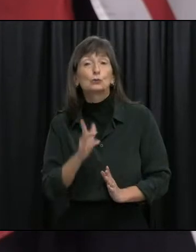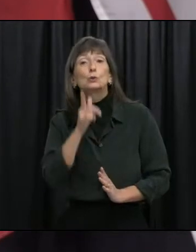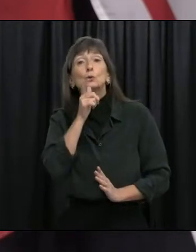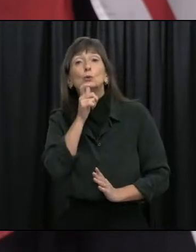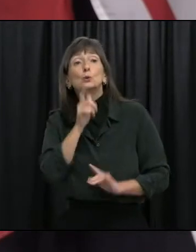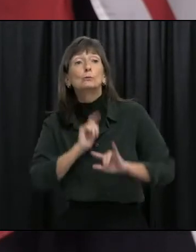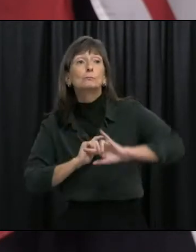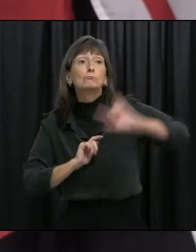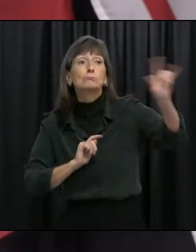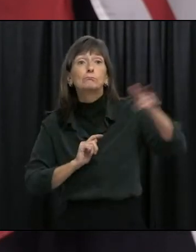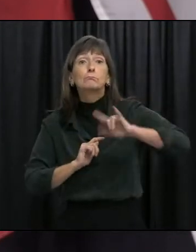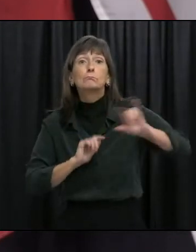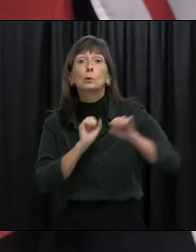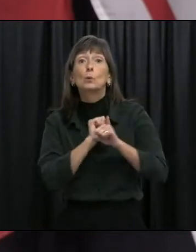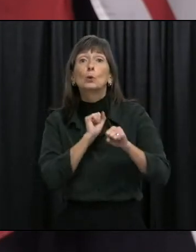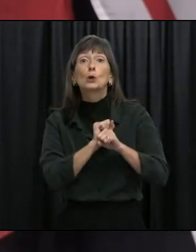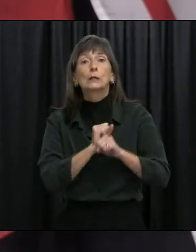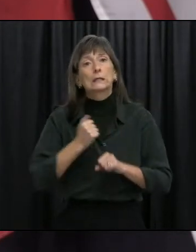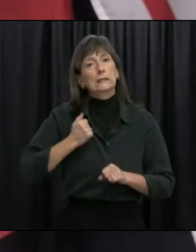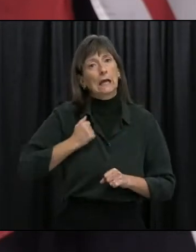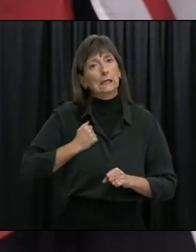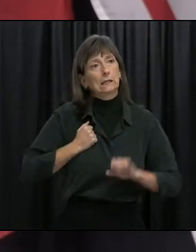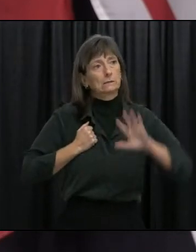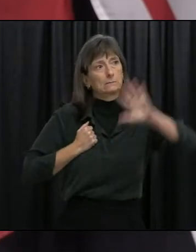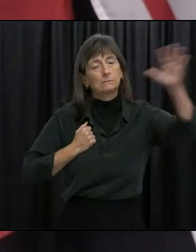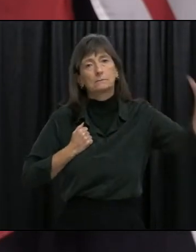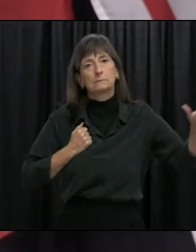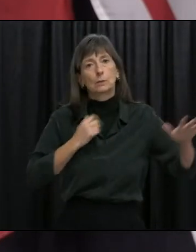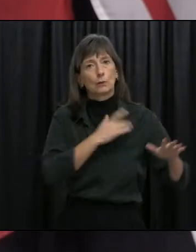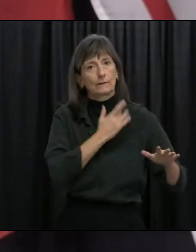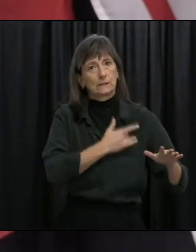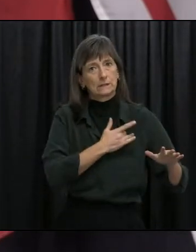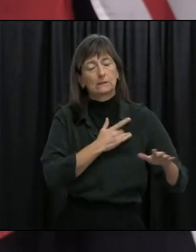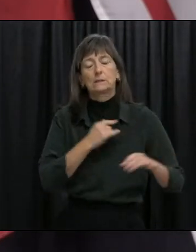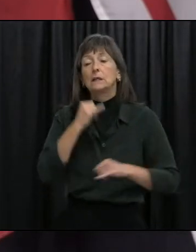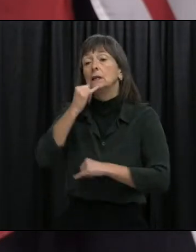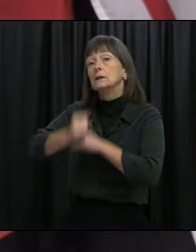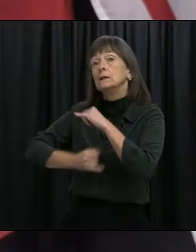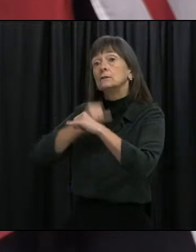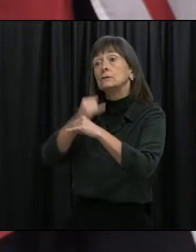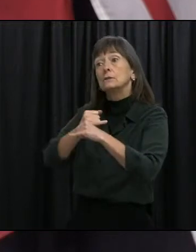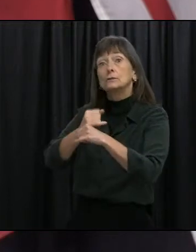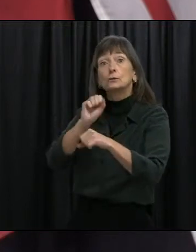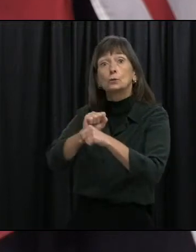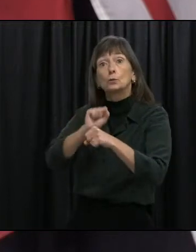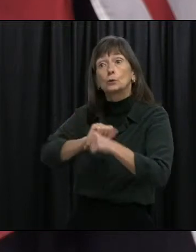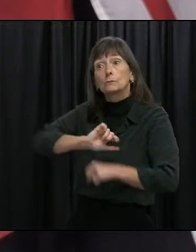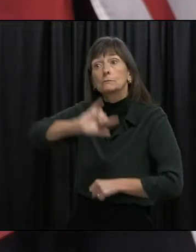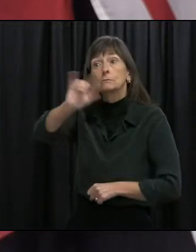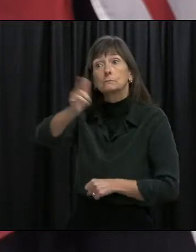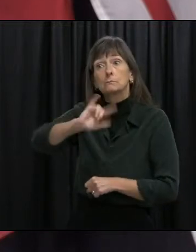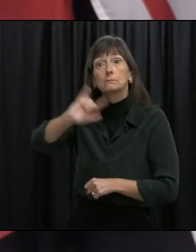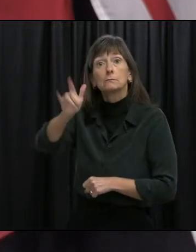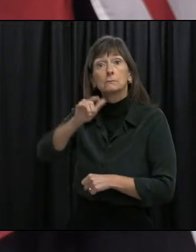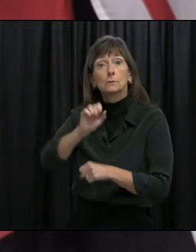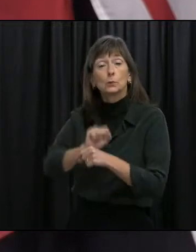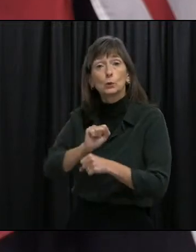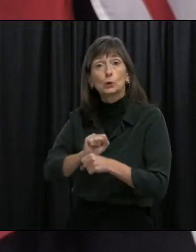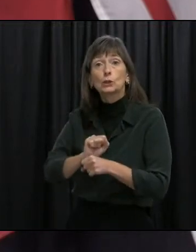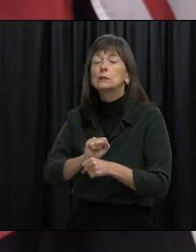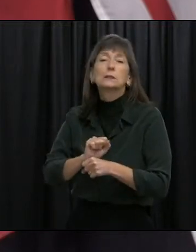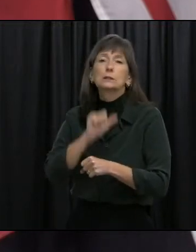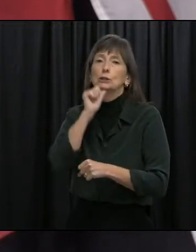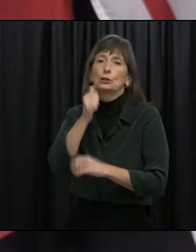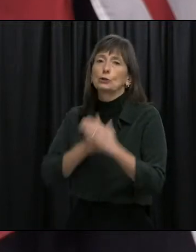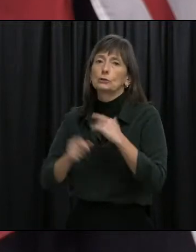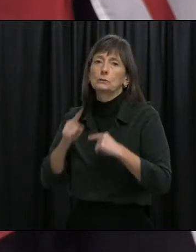work camps and work sites. International rotational workers are governed by federal jurisdiction and the Quarantine Act and are outside